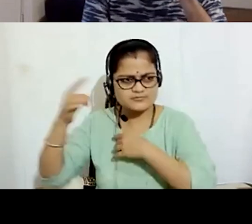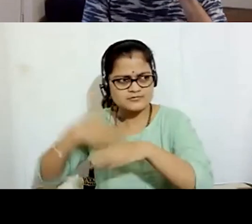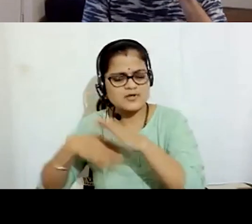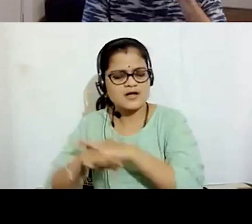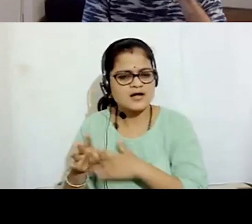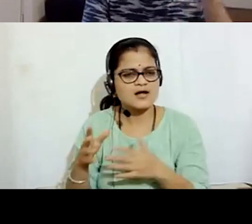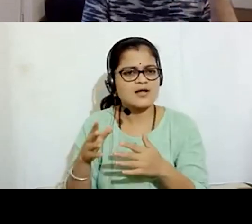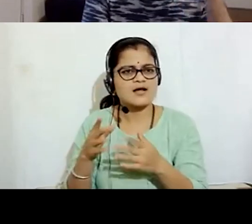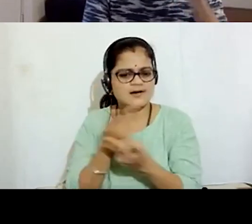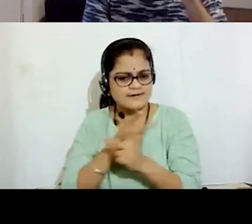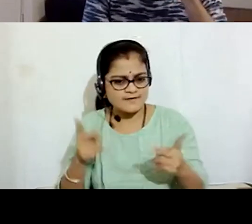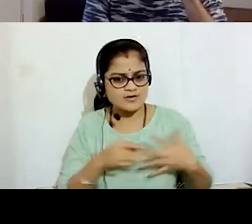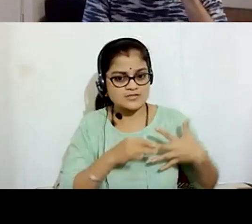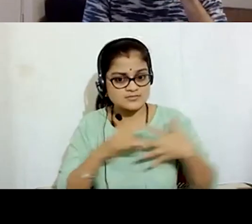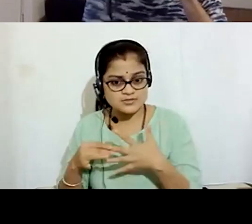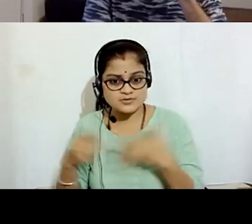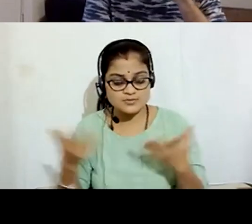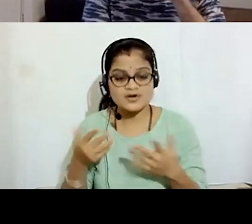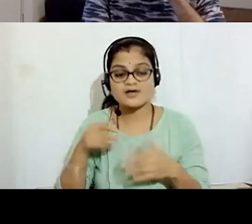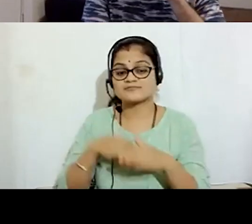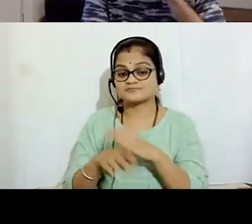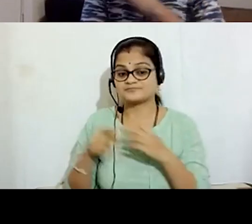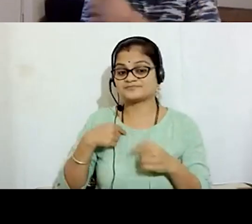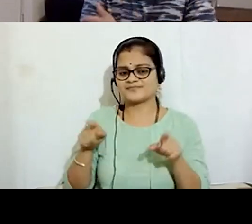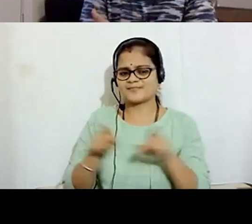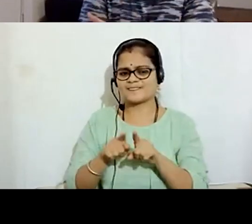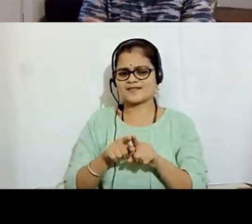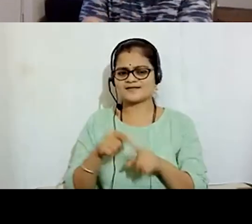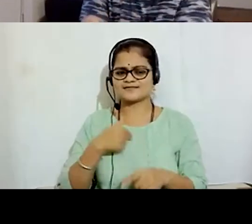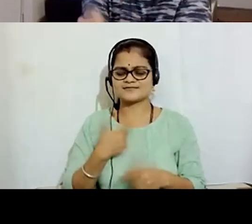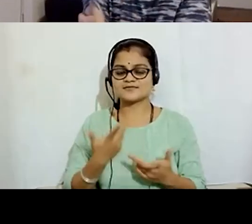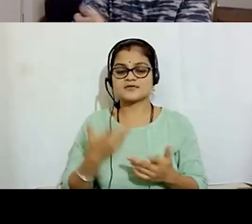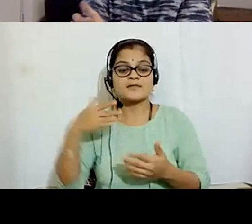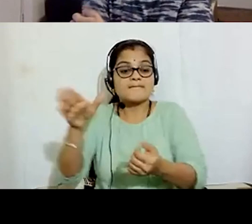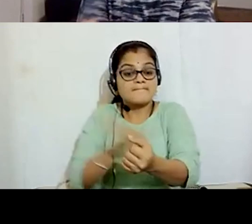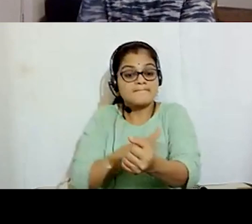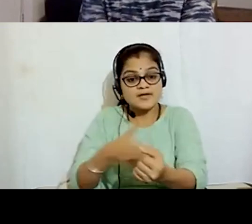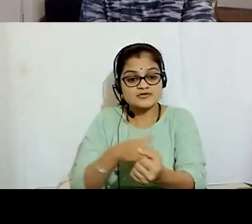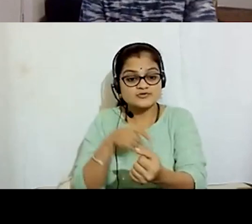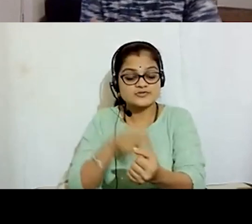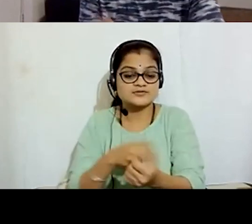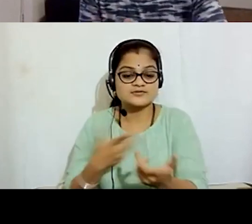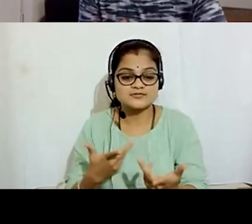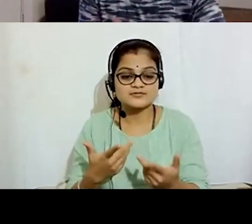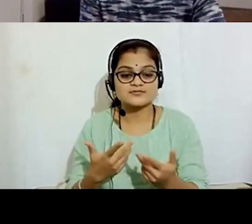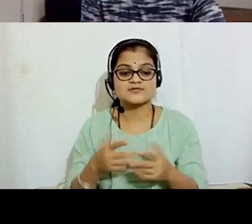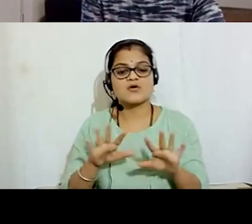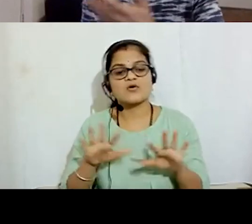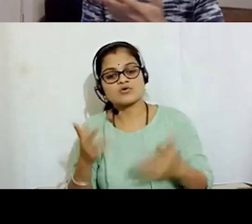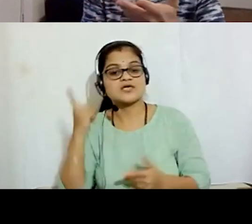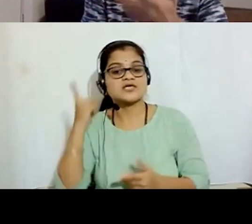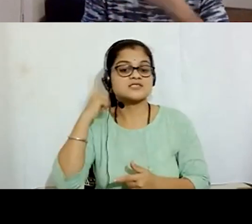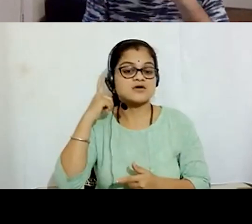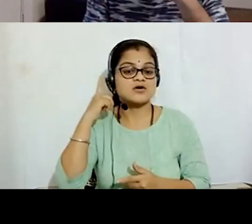like, what's the unique things that are going on, because I feel like music a lot of times is or sound is the thing